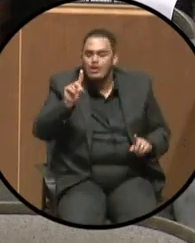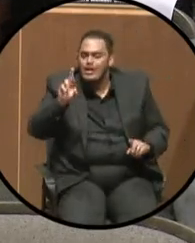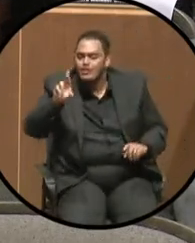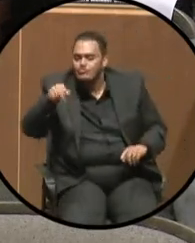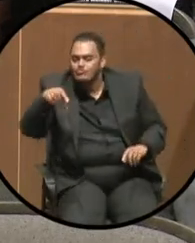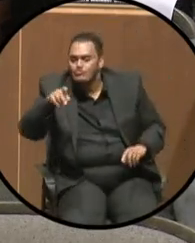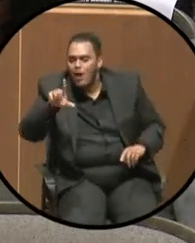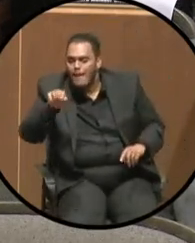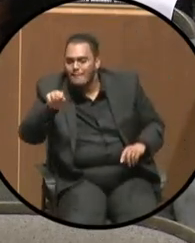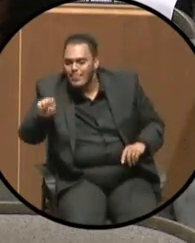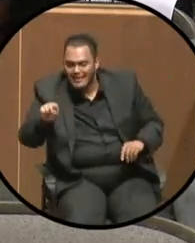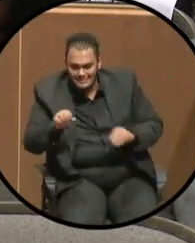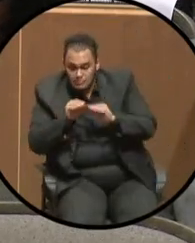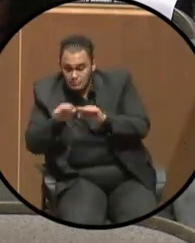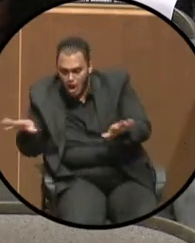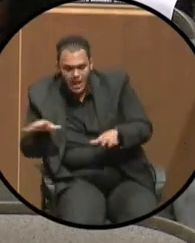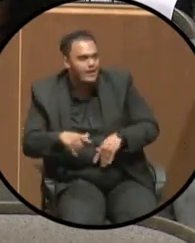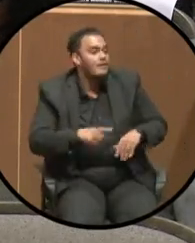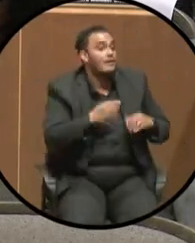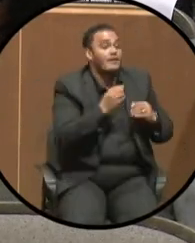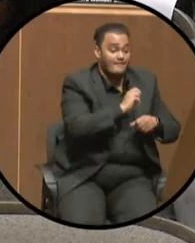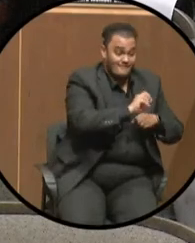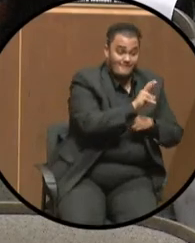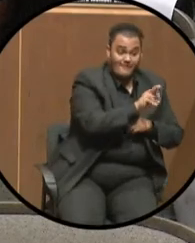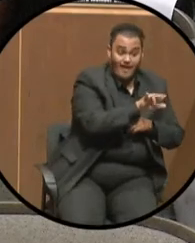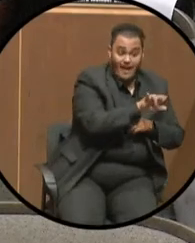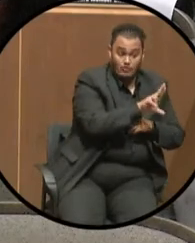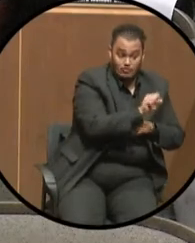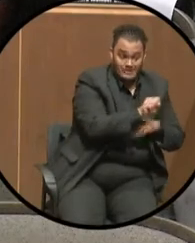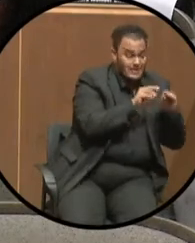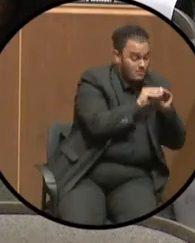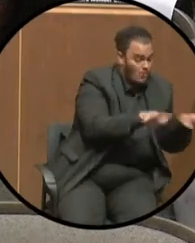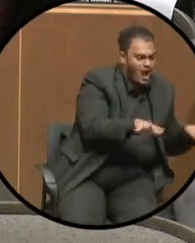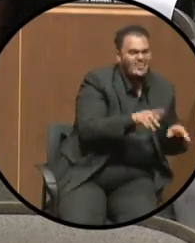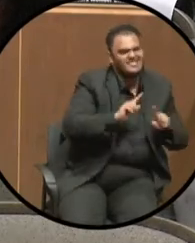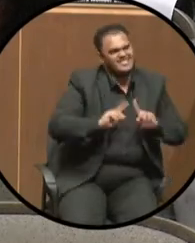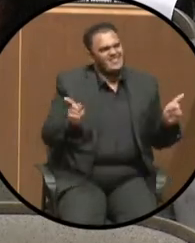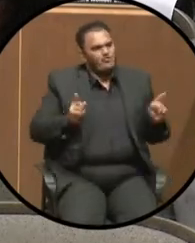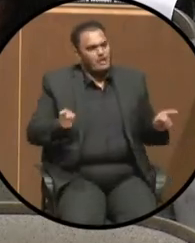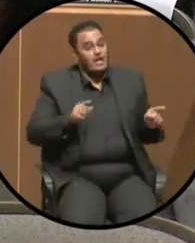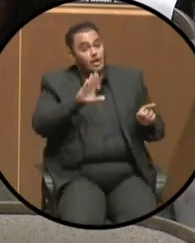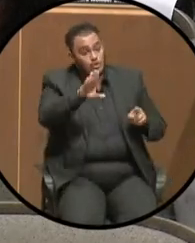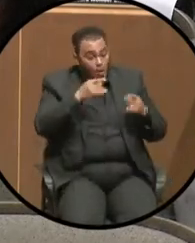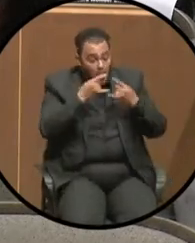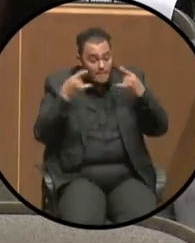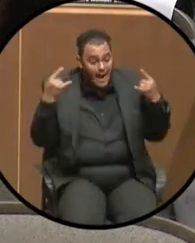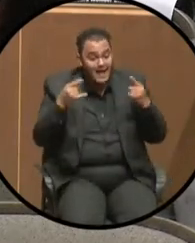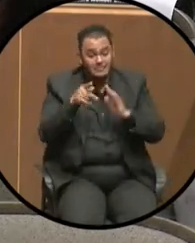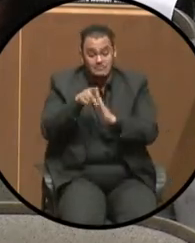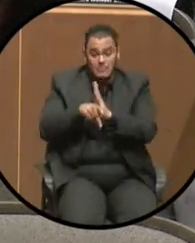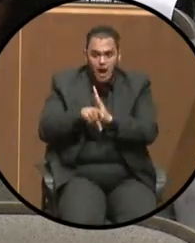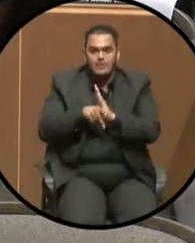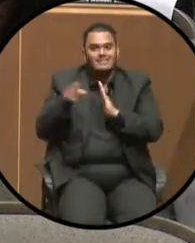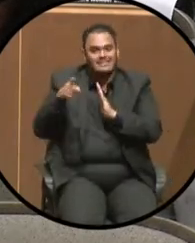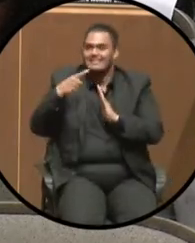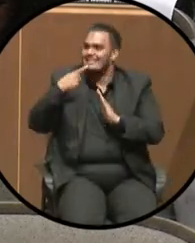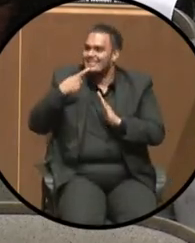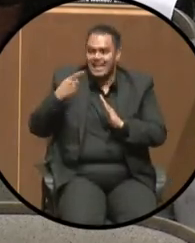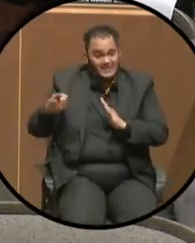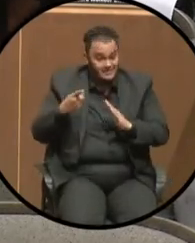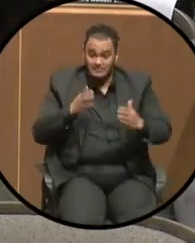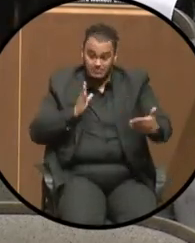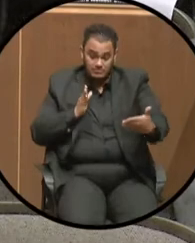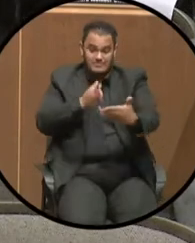into place the Parents' Bill of Rights, which your mask policy now violates. The definition of medical freedom is the right to choose the care